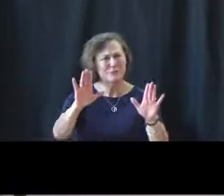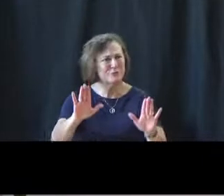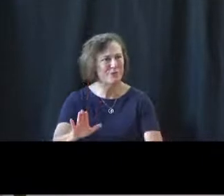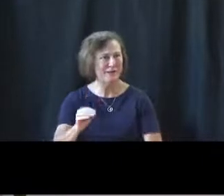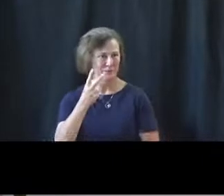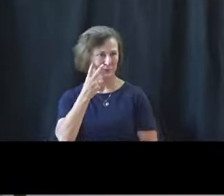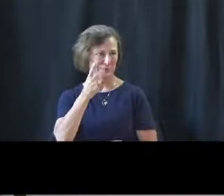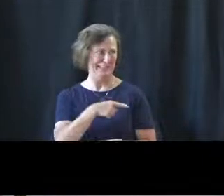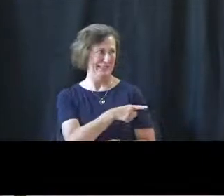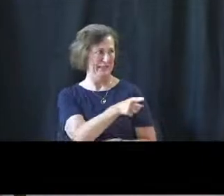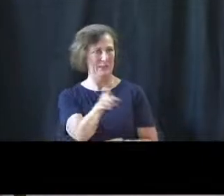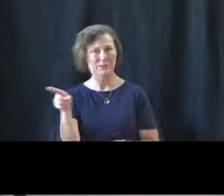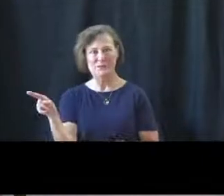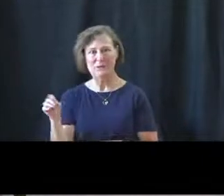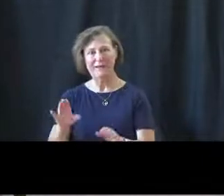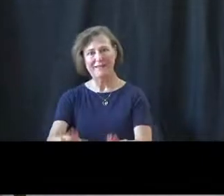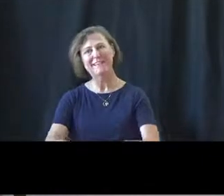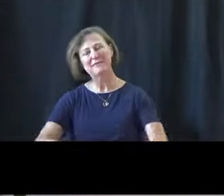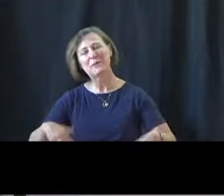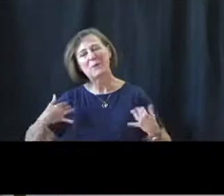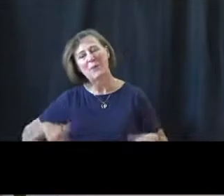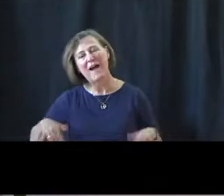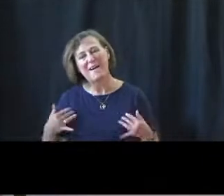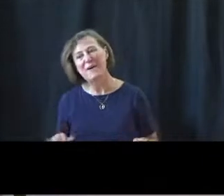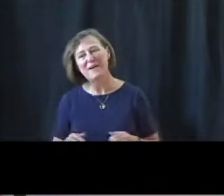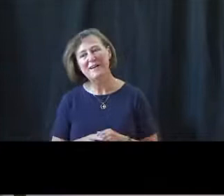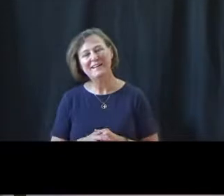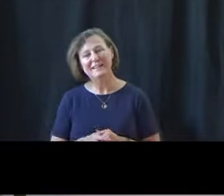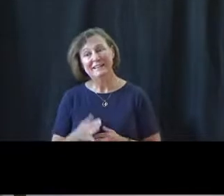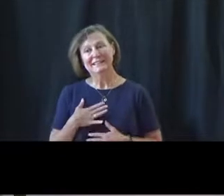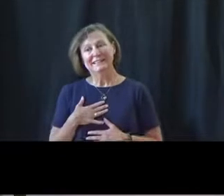all of you and those children. Wow.